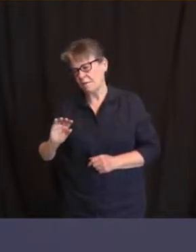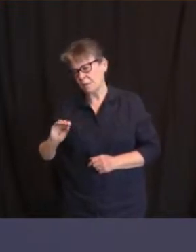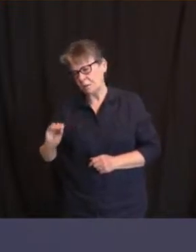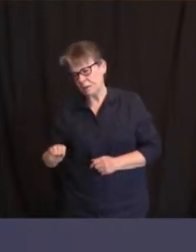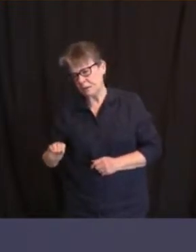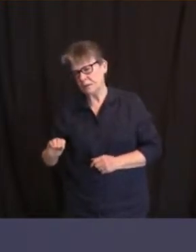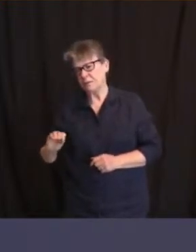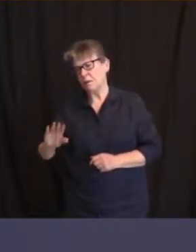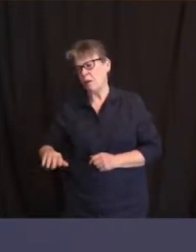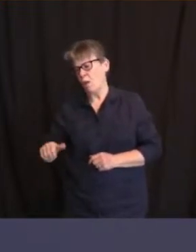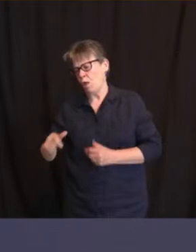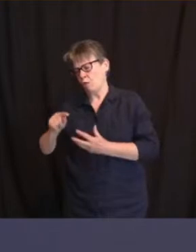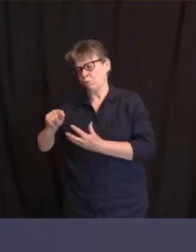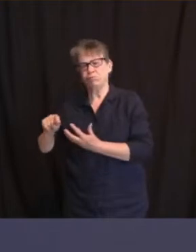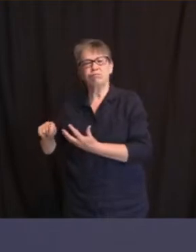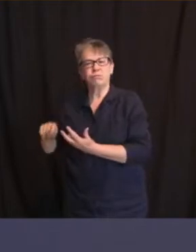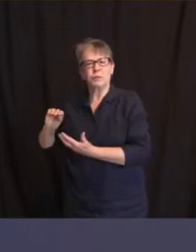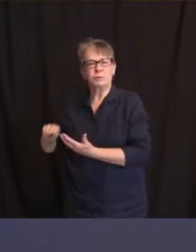most prominent.